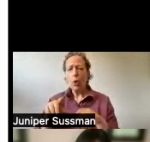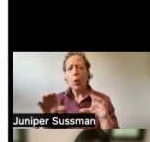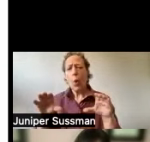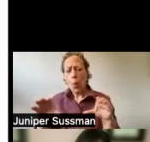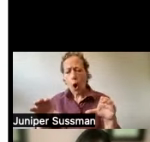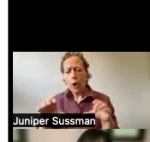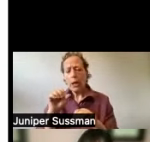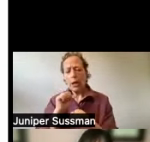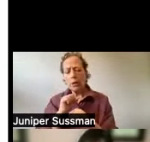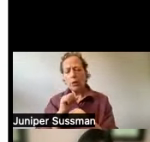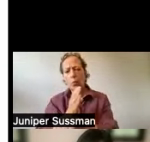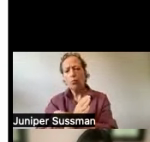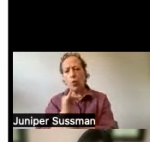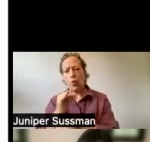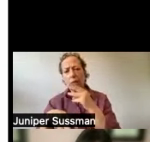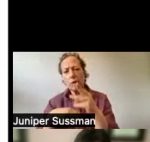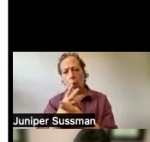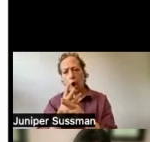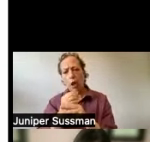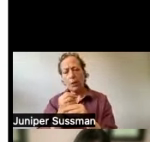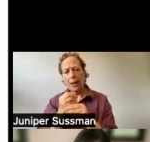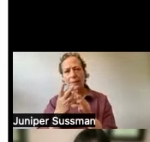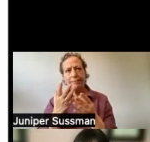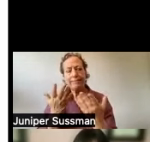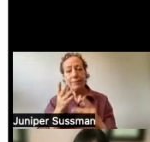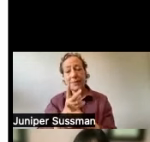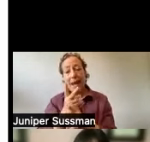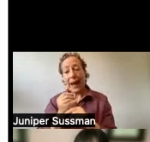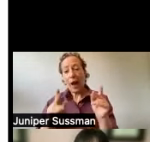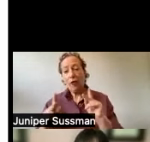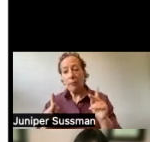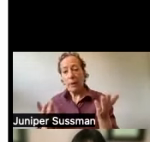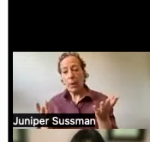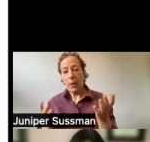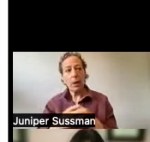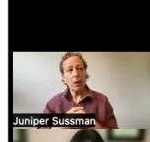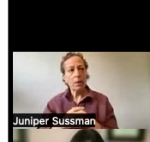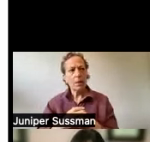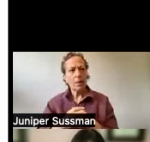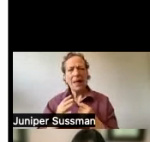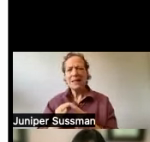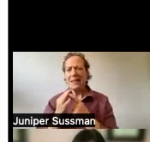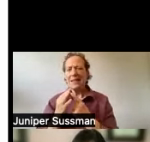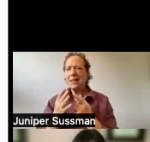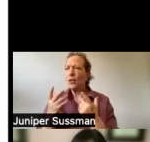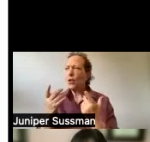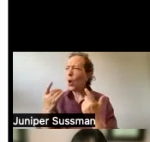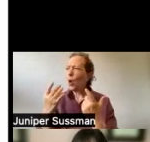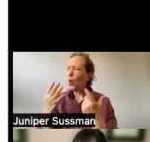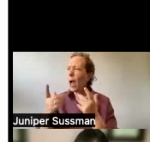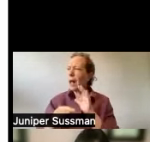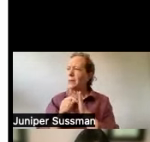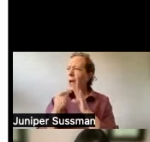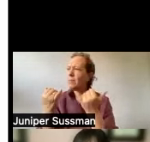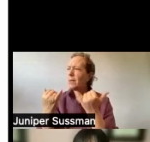to continually take care of people. It can be really difficult, especially at times like this, but we see